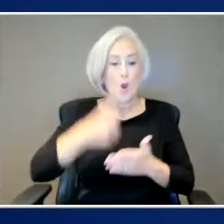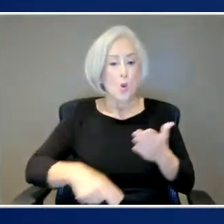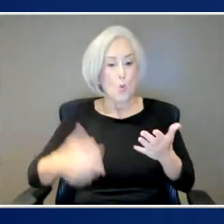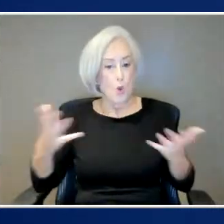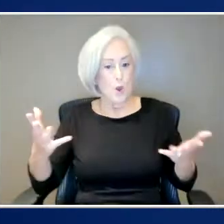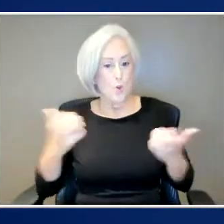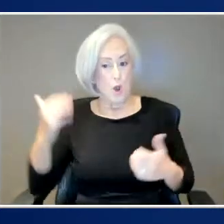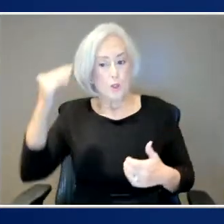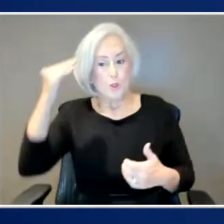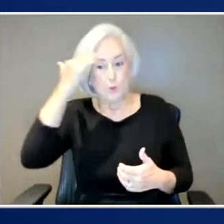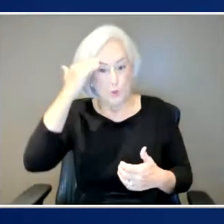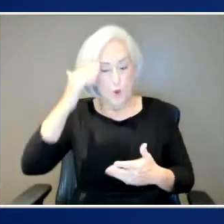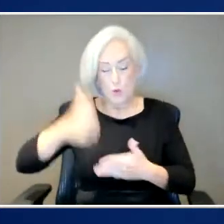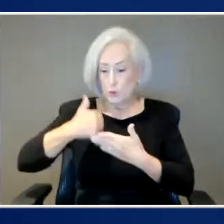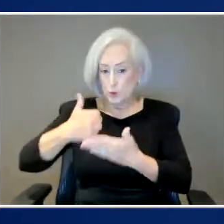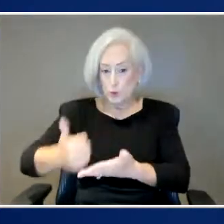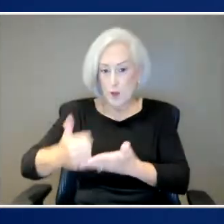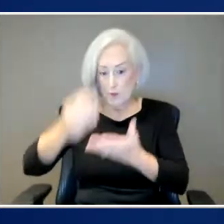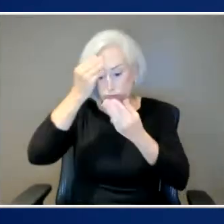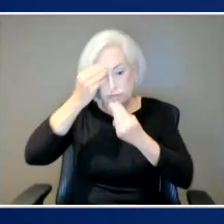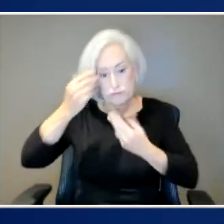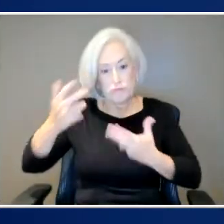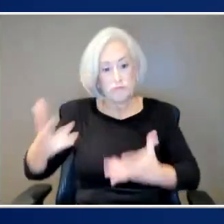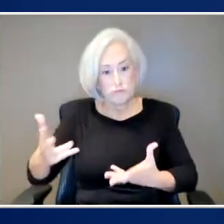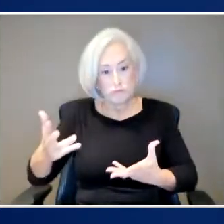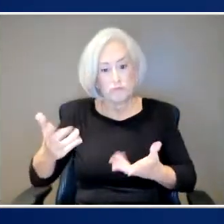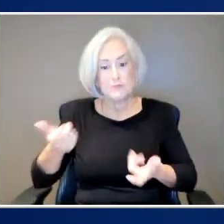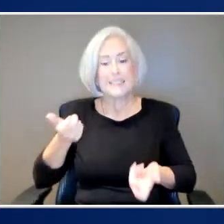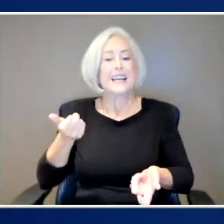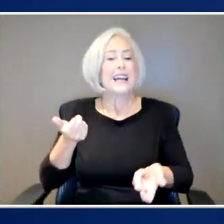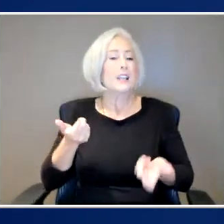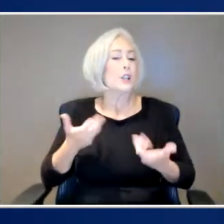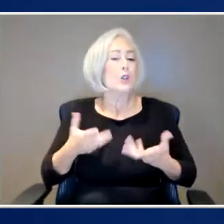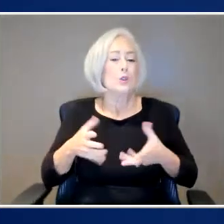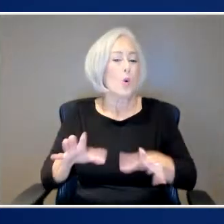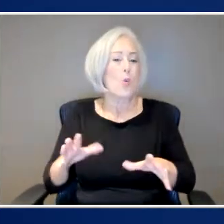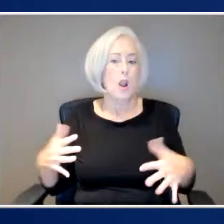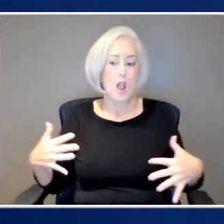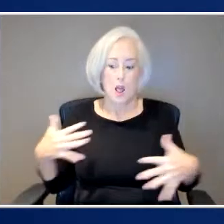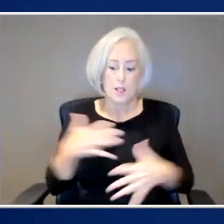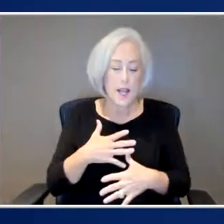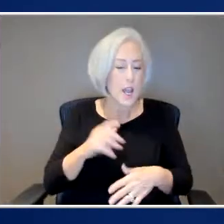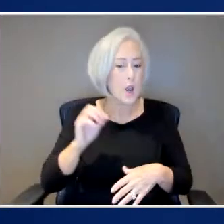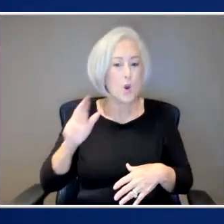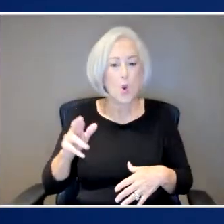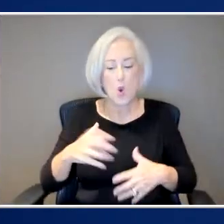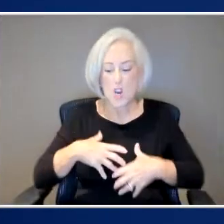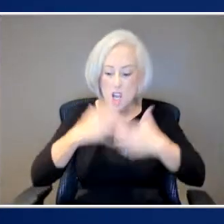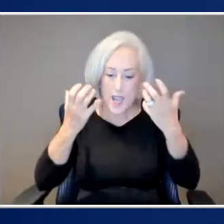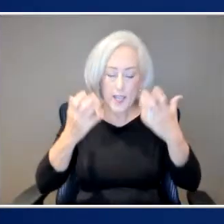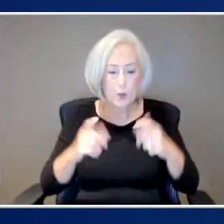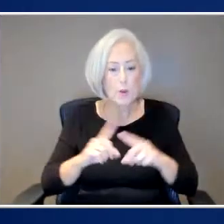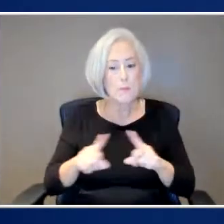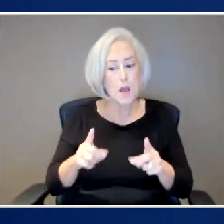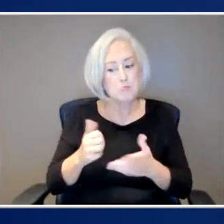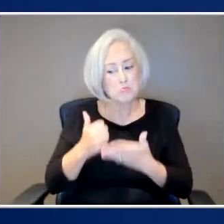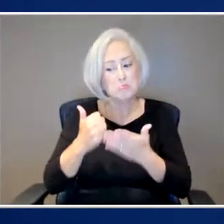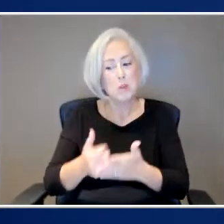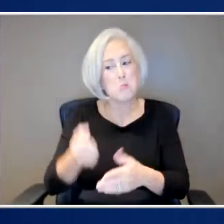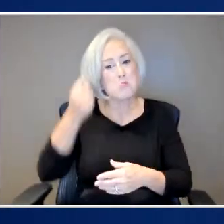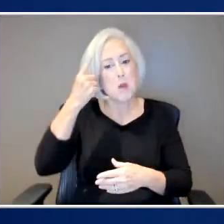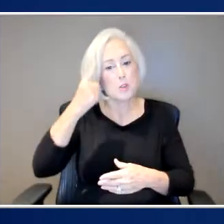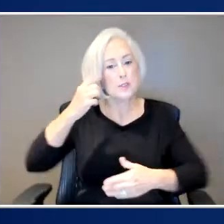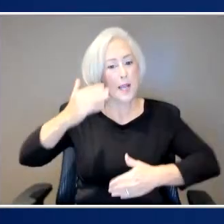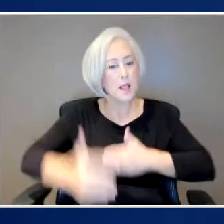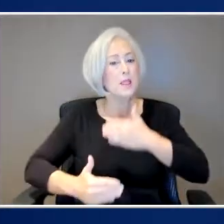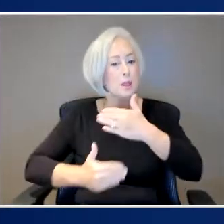serves to inform rather than scare or anger. Let's just try to help them understand the process is probably the most